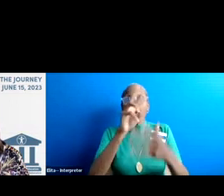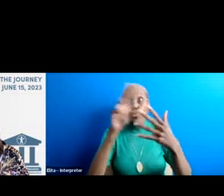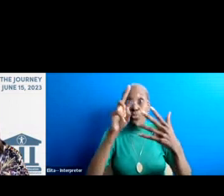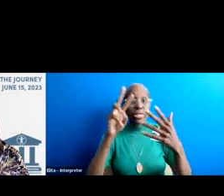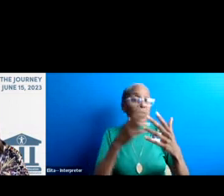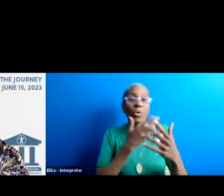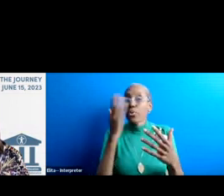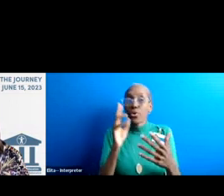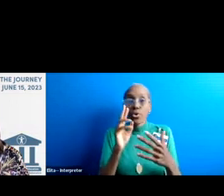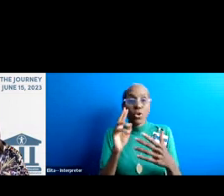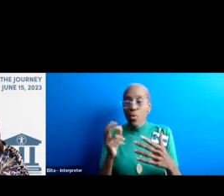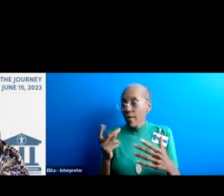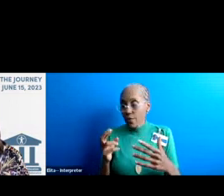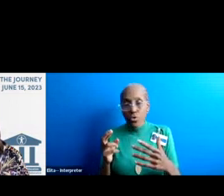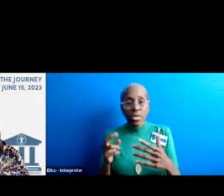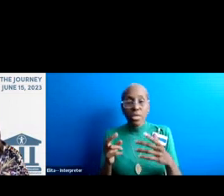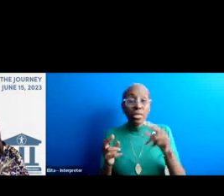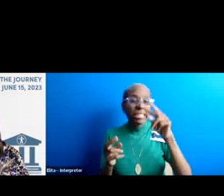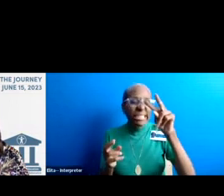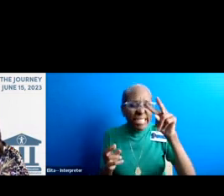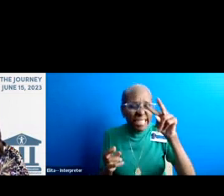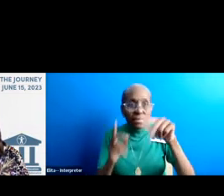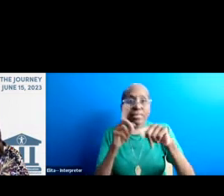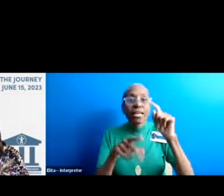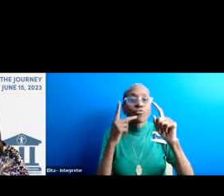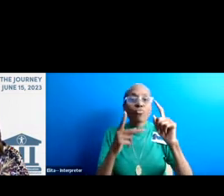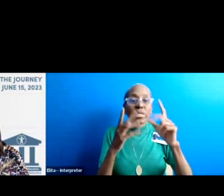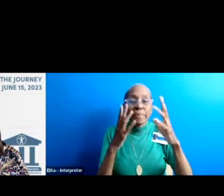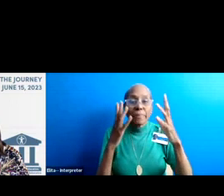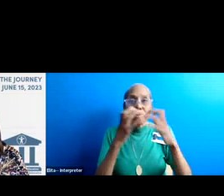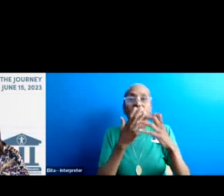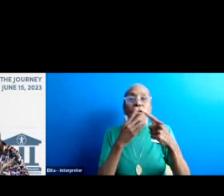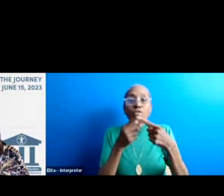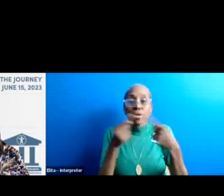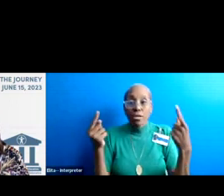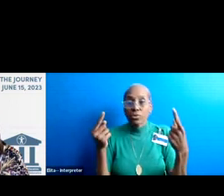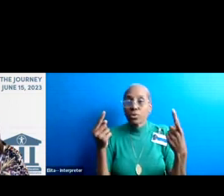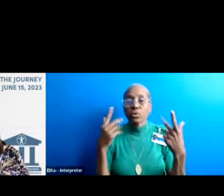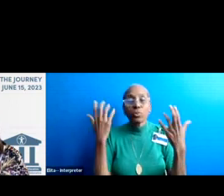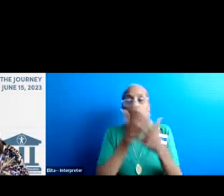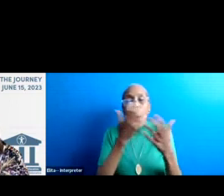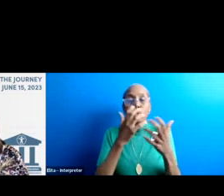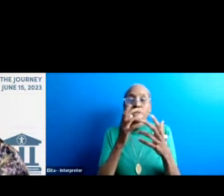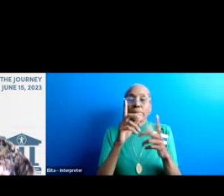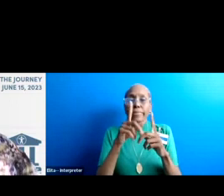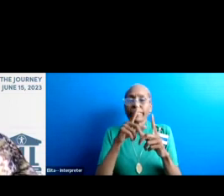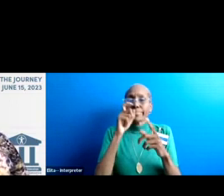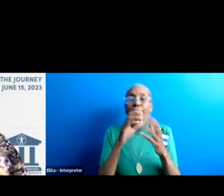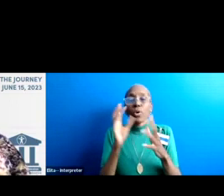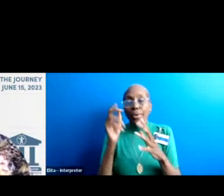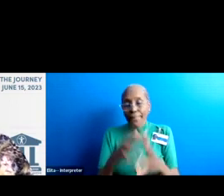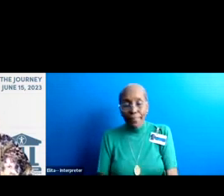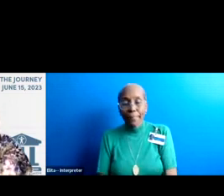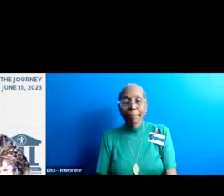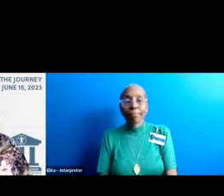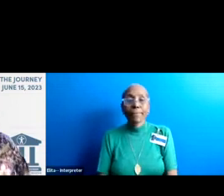it's not hovered over, I can't read that text down there at all. Color contrast, very, very questionable there. Okay.